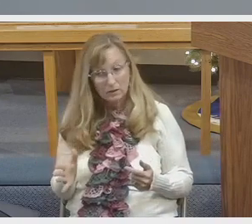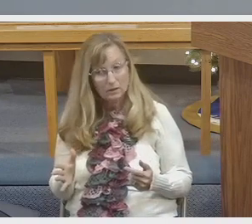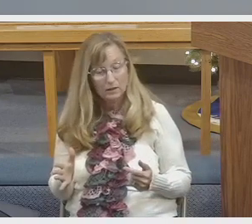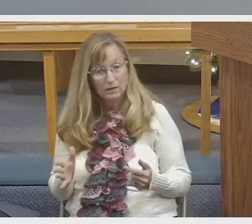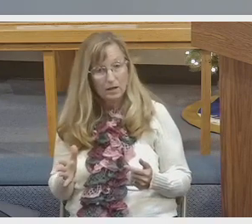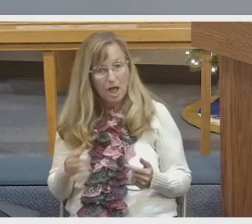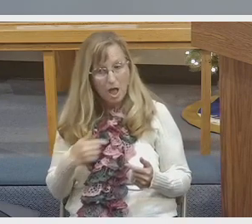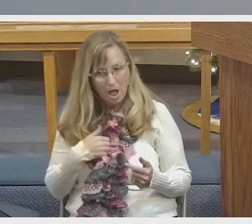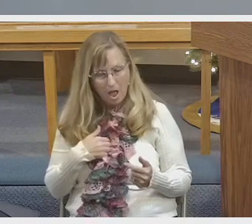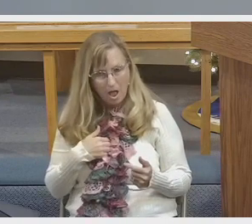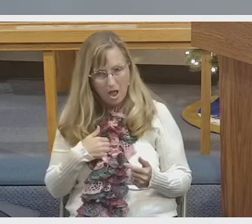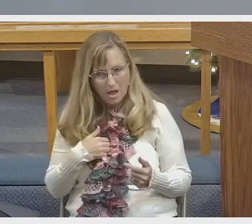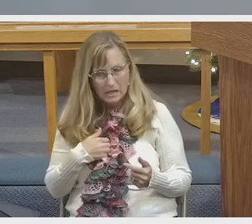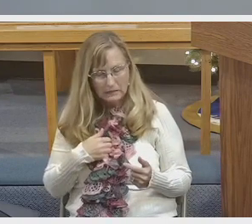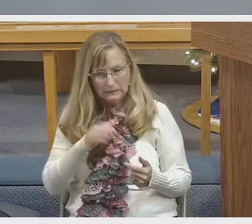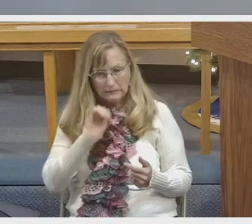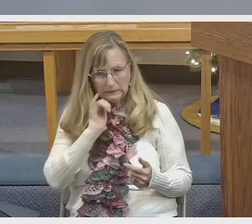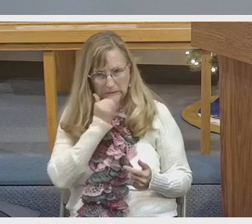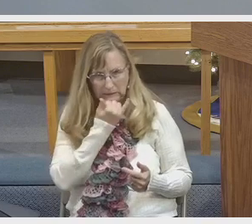I committed an error.